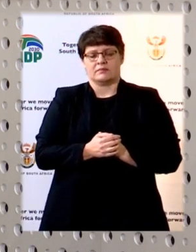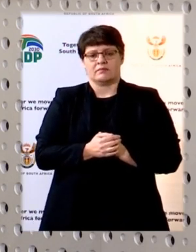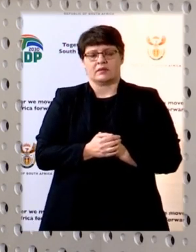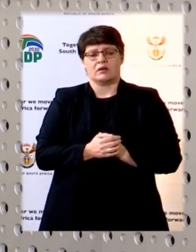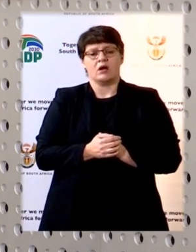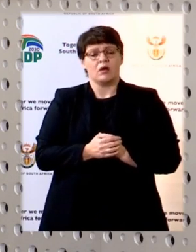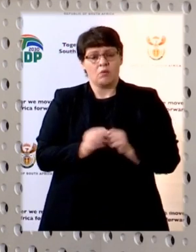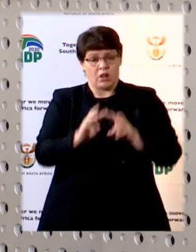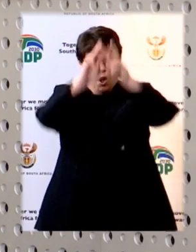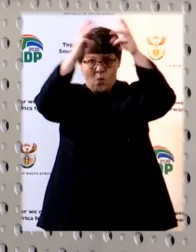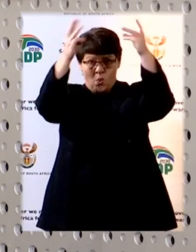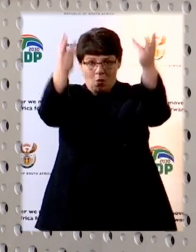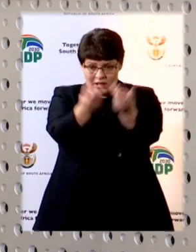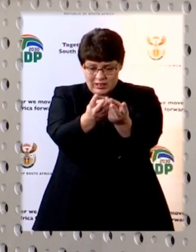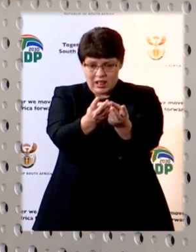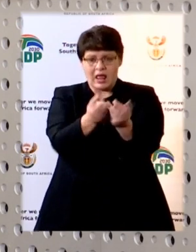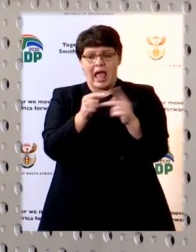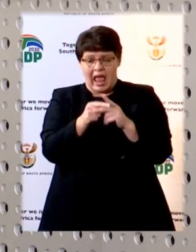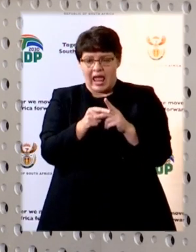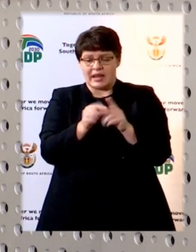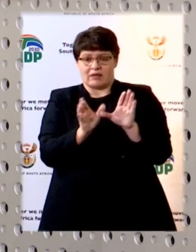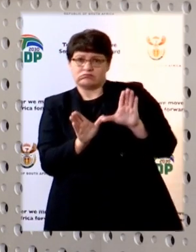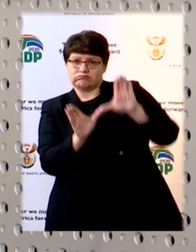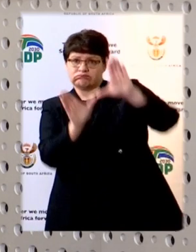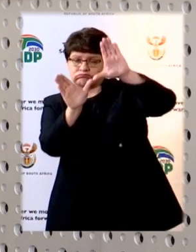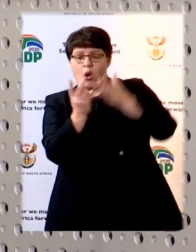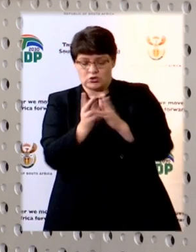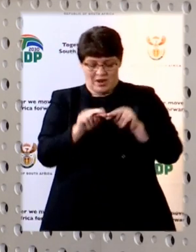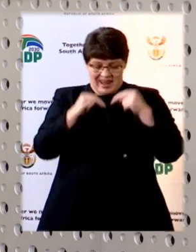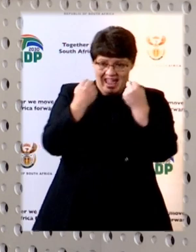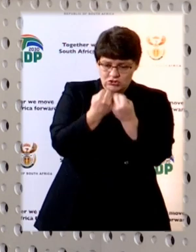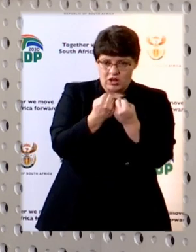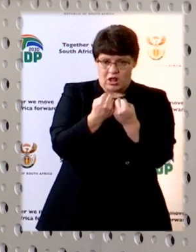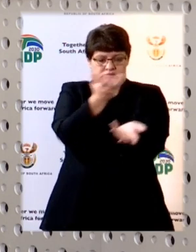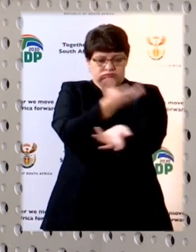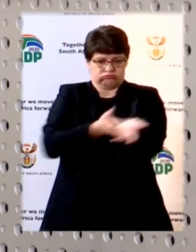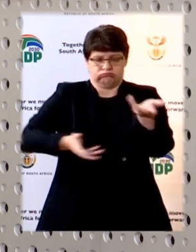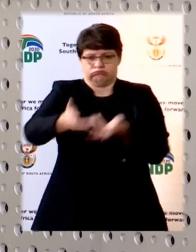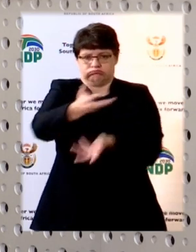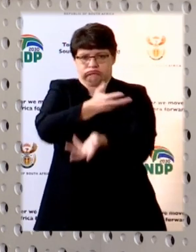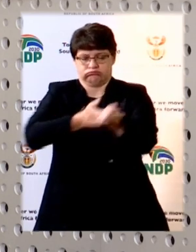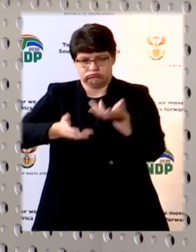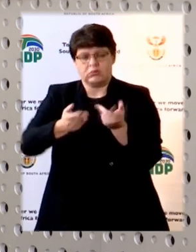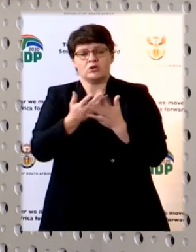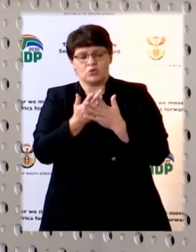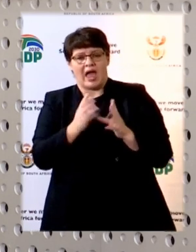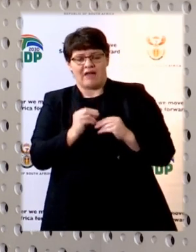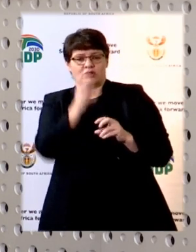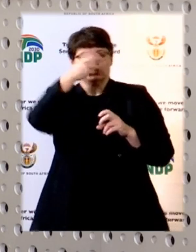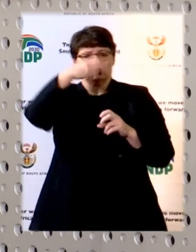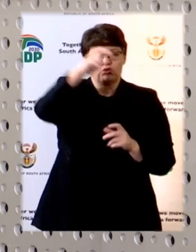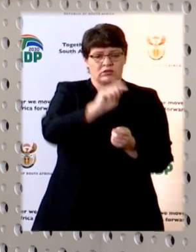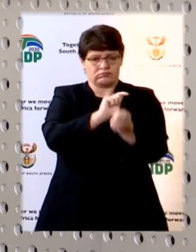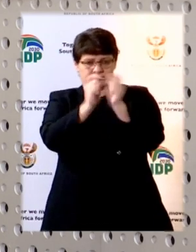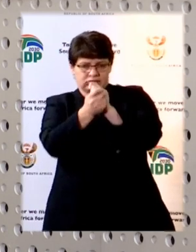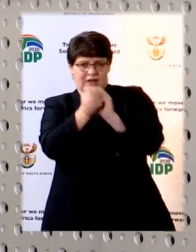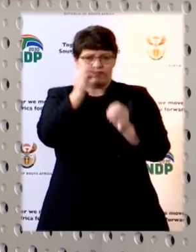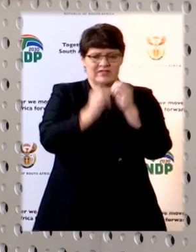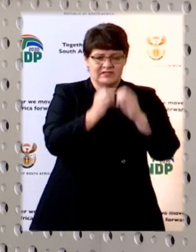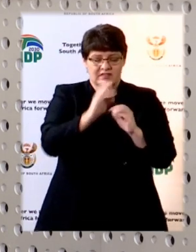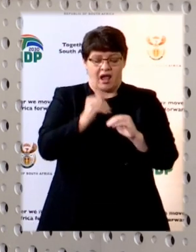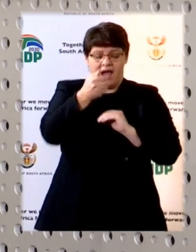We've commenced work with global, continental, and national stakeholders to develop a post-COVID tourism recovery